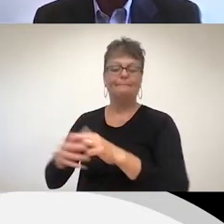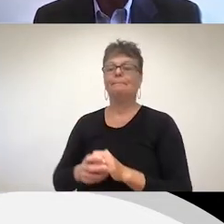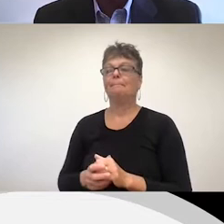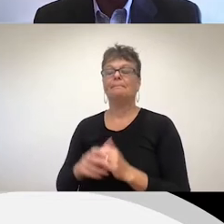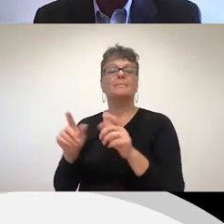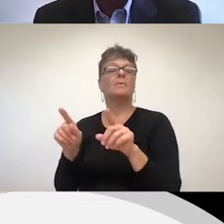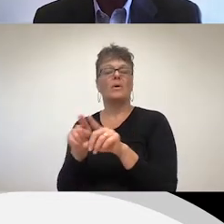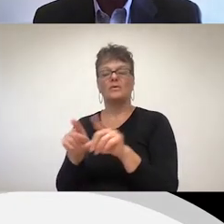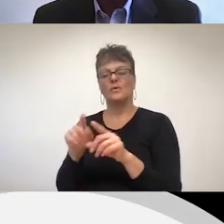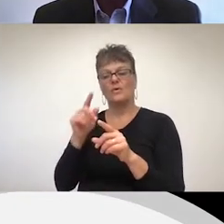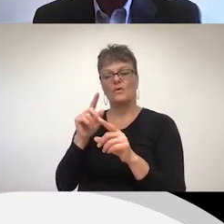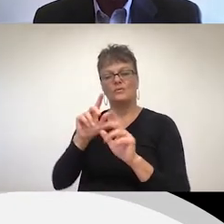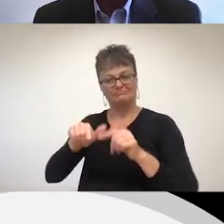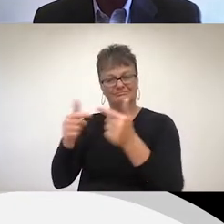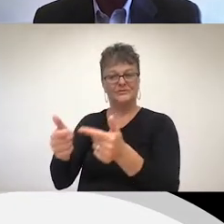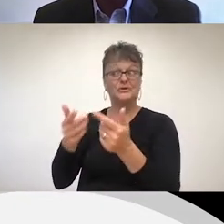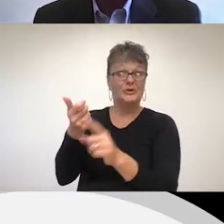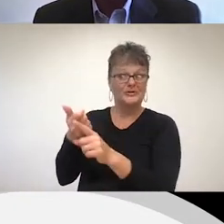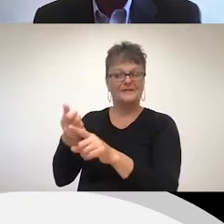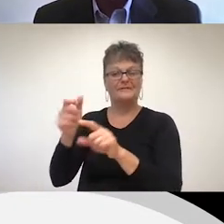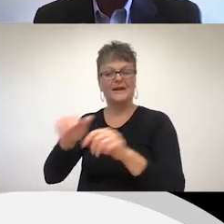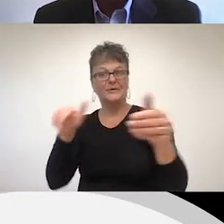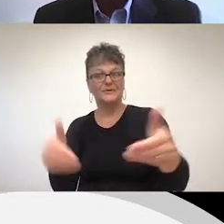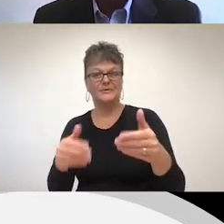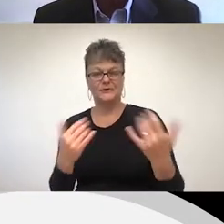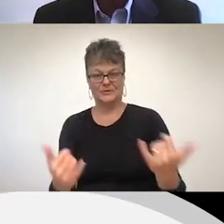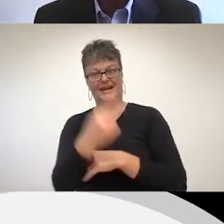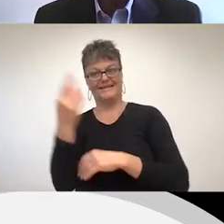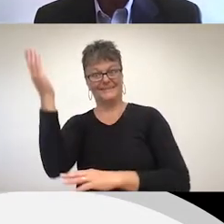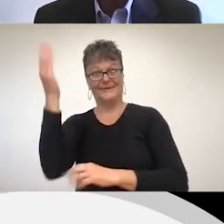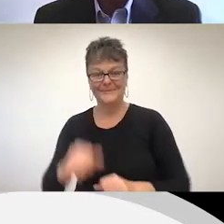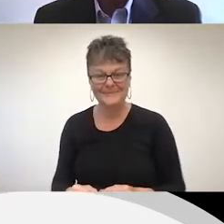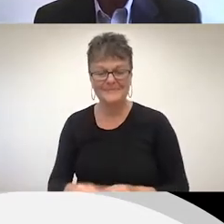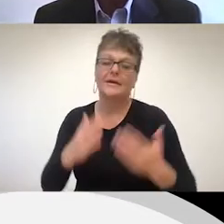opportunity for her to now introduce the keynote speaker for today. Thank you so much.